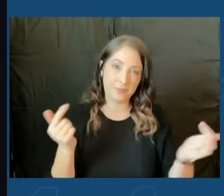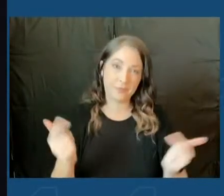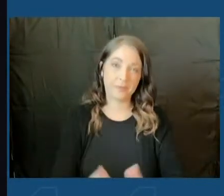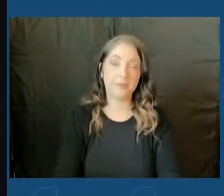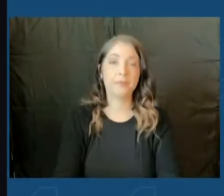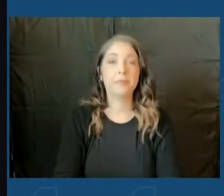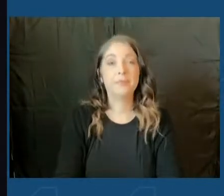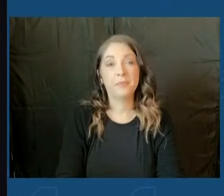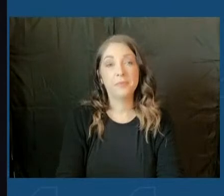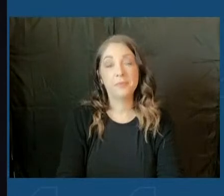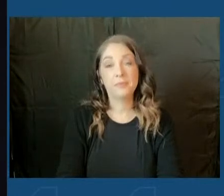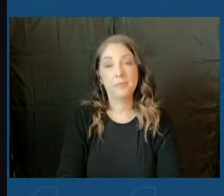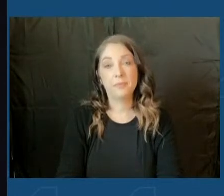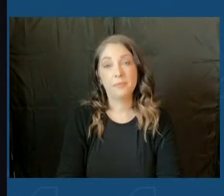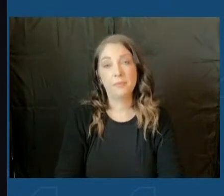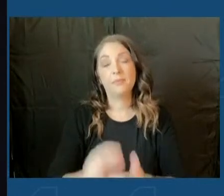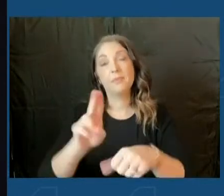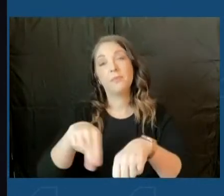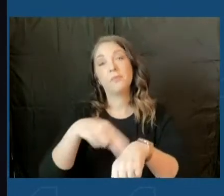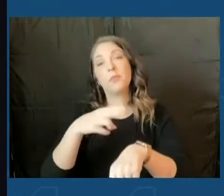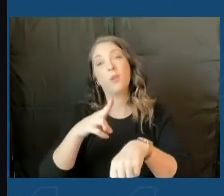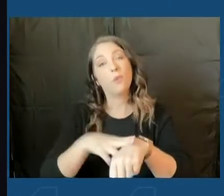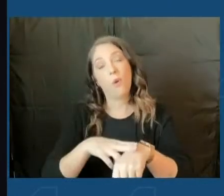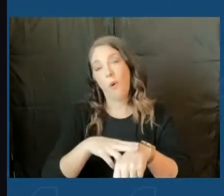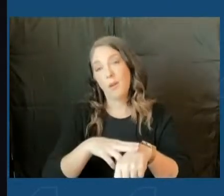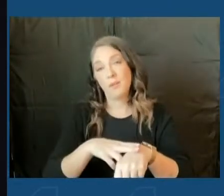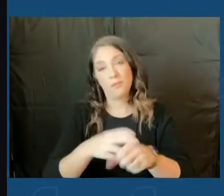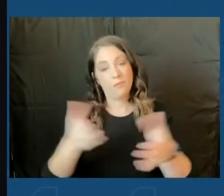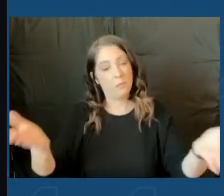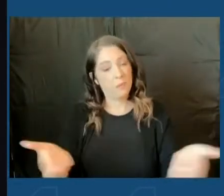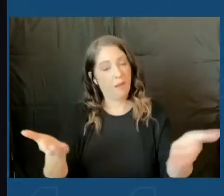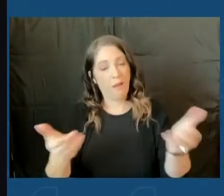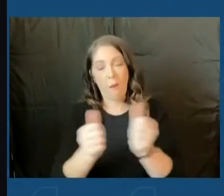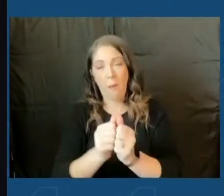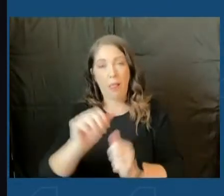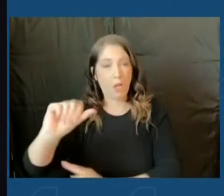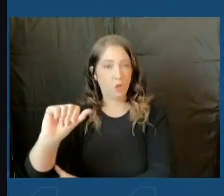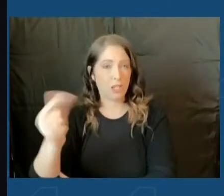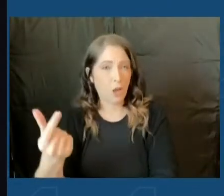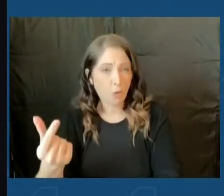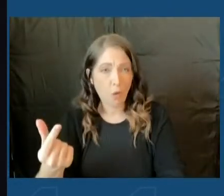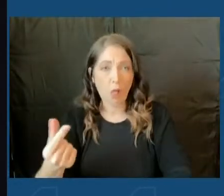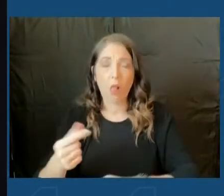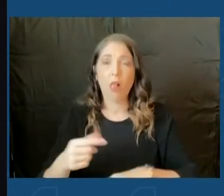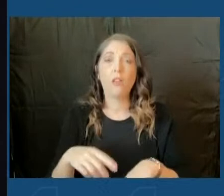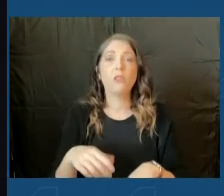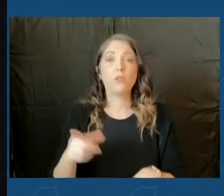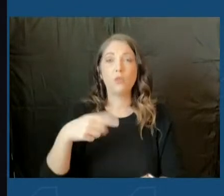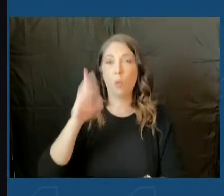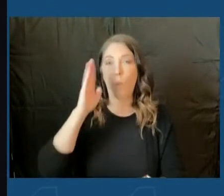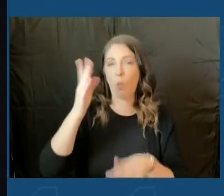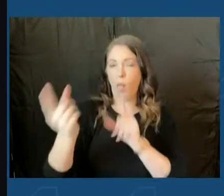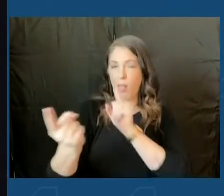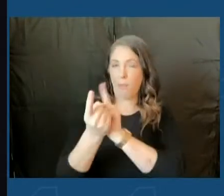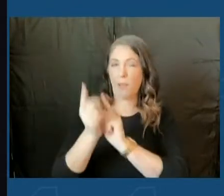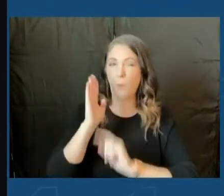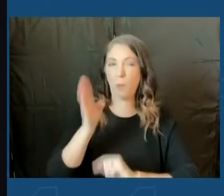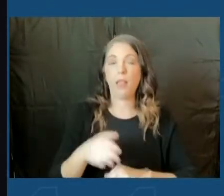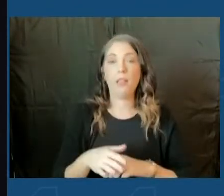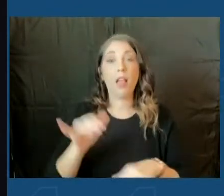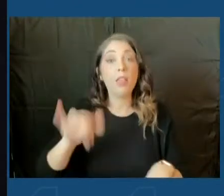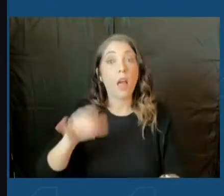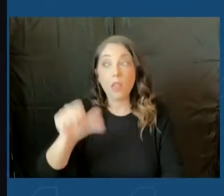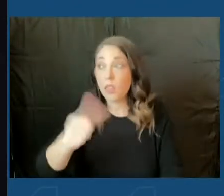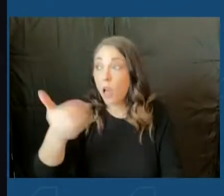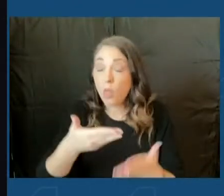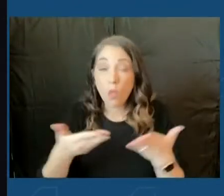And of course, to be in the presence of my Attorney General, who you will speak to, but that's the other thing. You